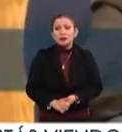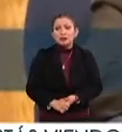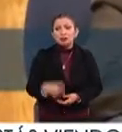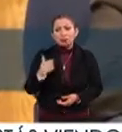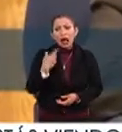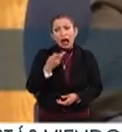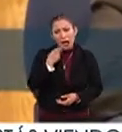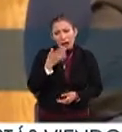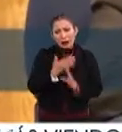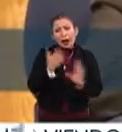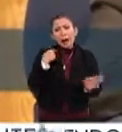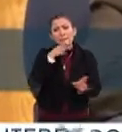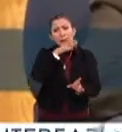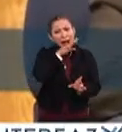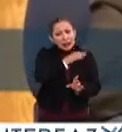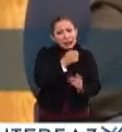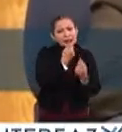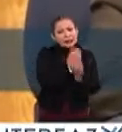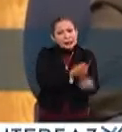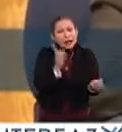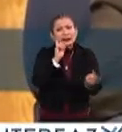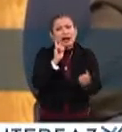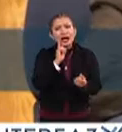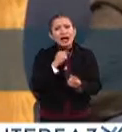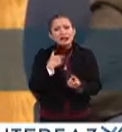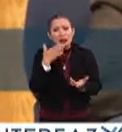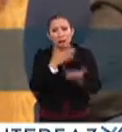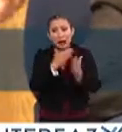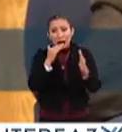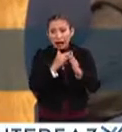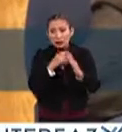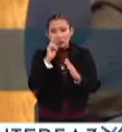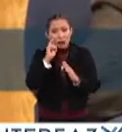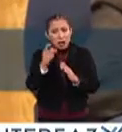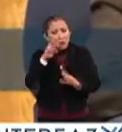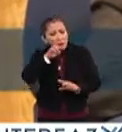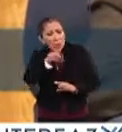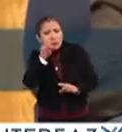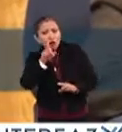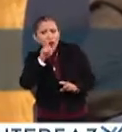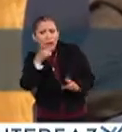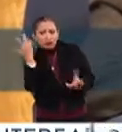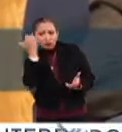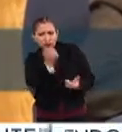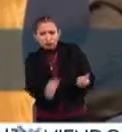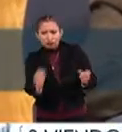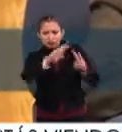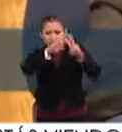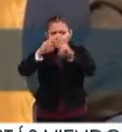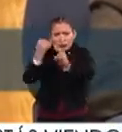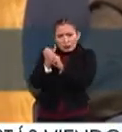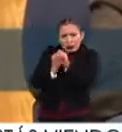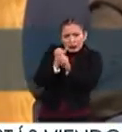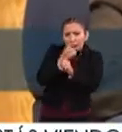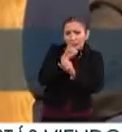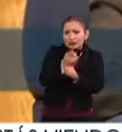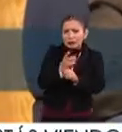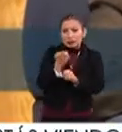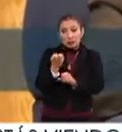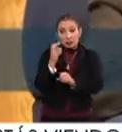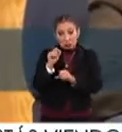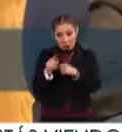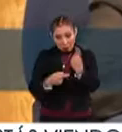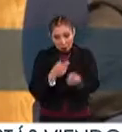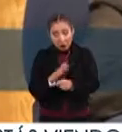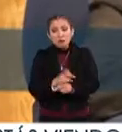parents. The girls go home and say, I want to be an astronomer. And the parents say, that's not